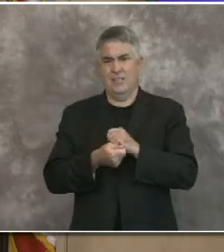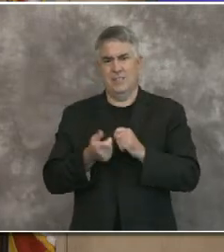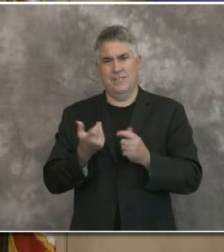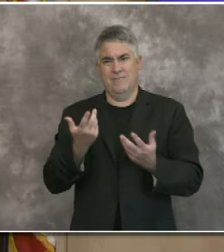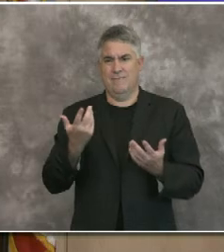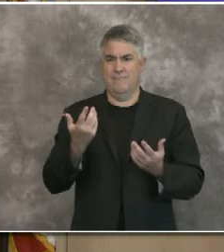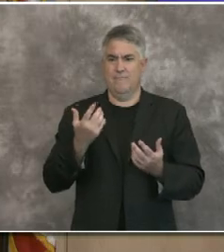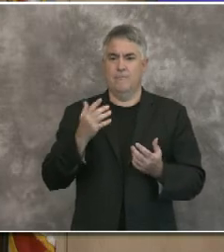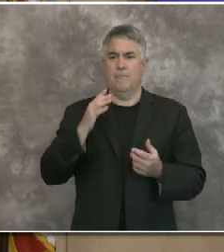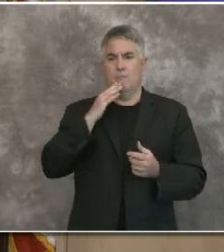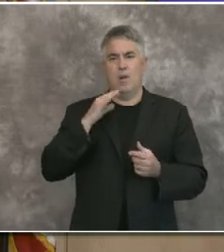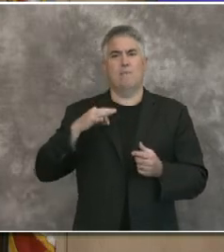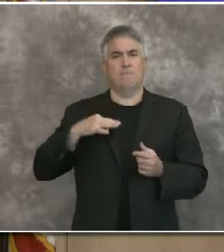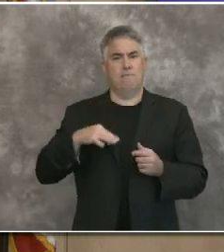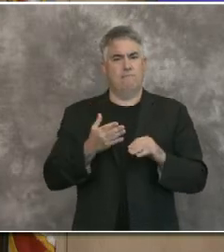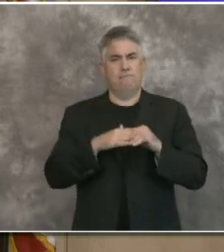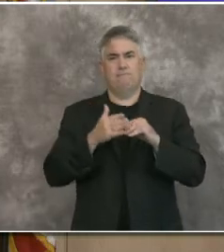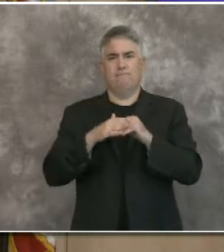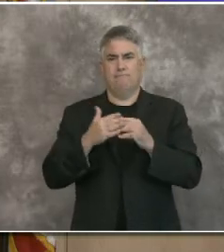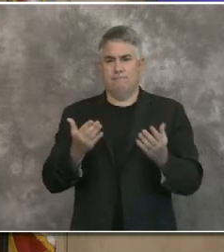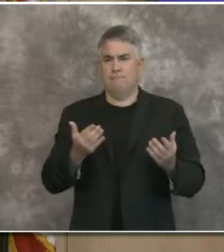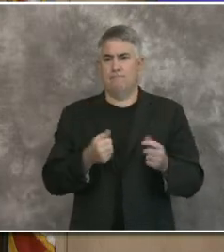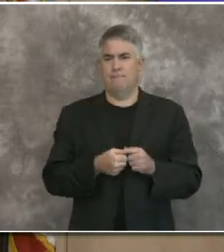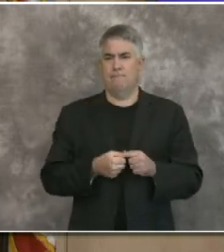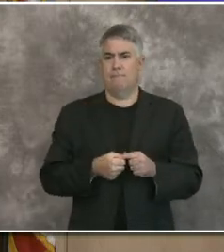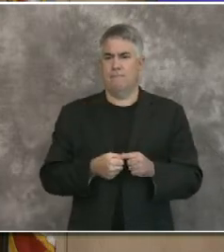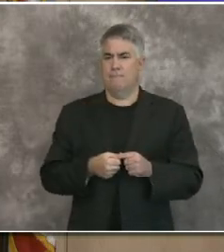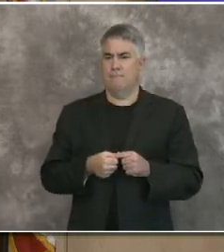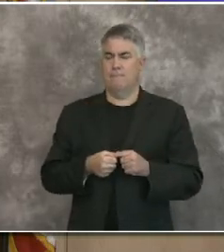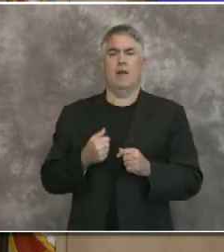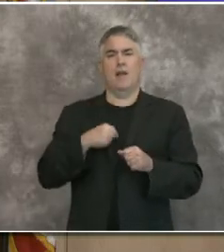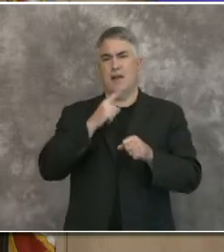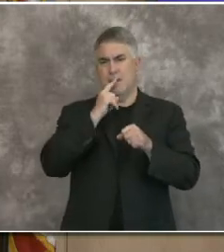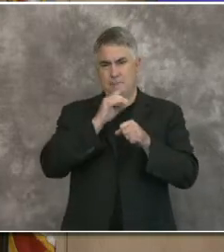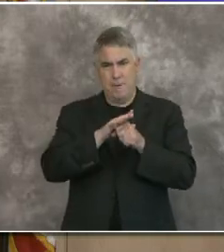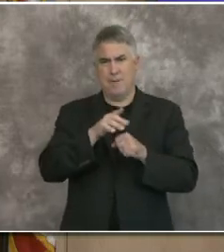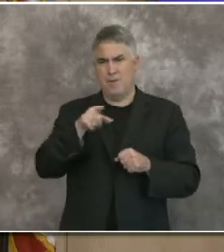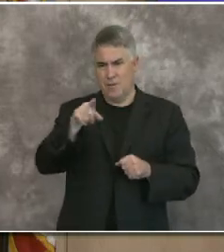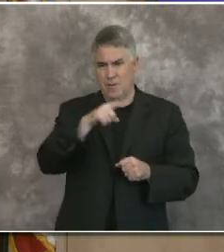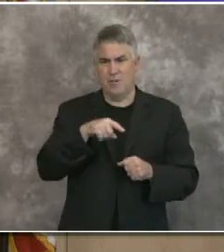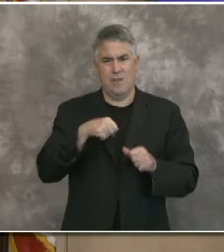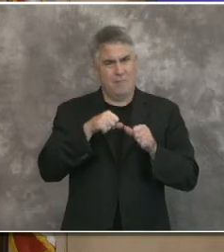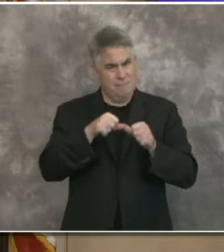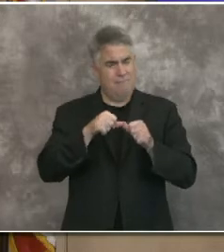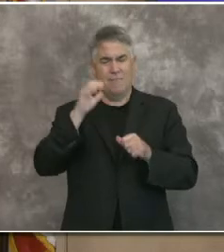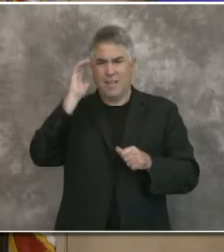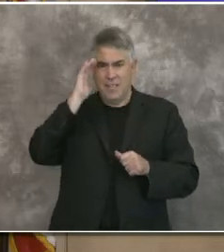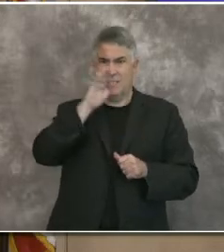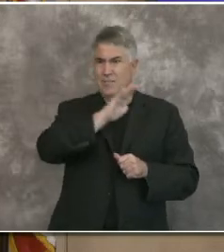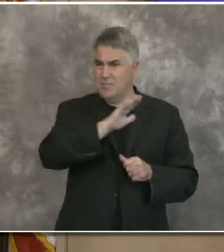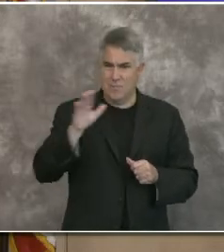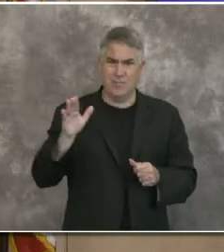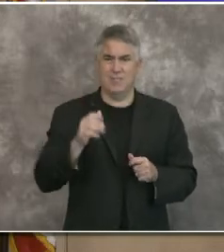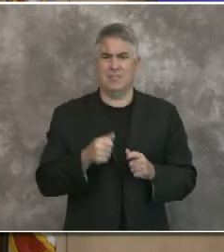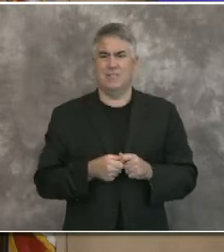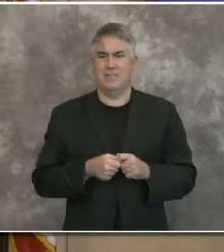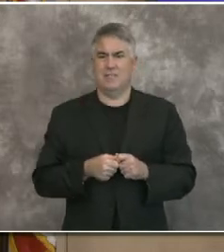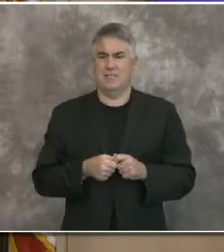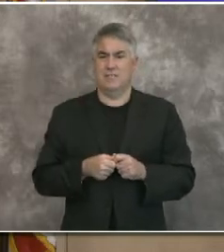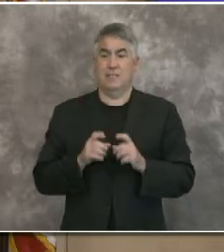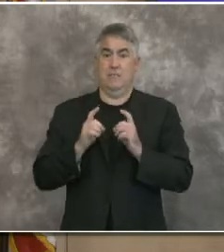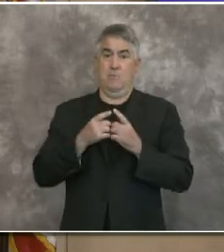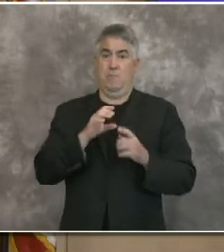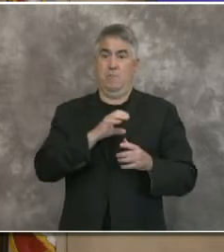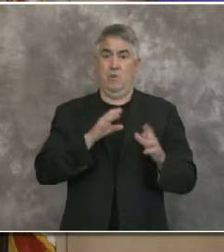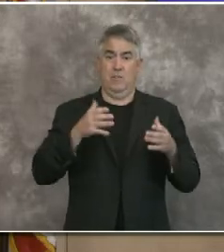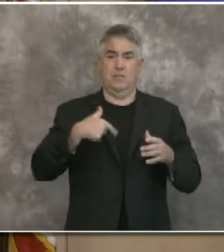meaningful changes. So having said that, I'm committed to continue to listen, as is my department. We expect to be